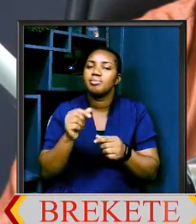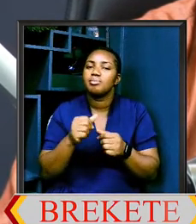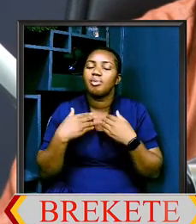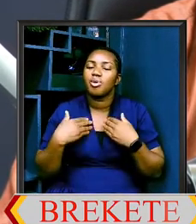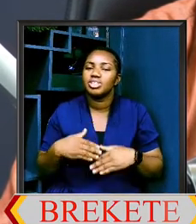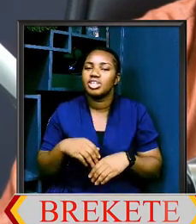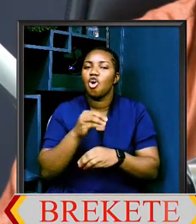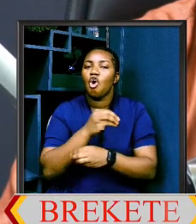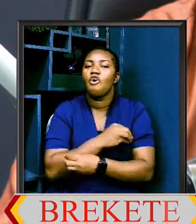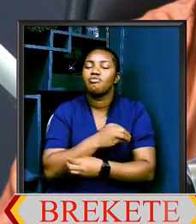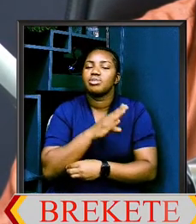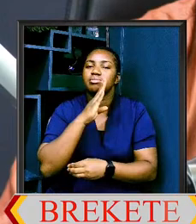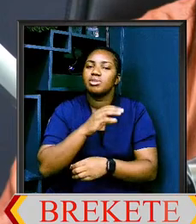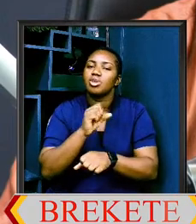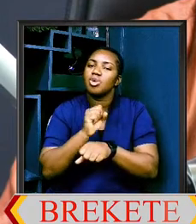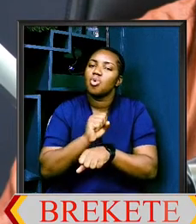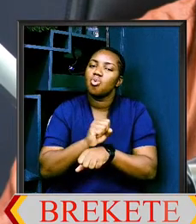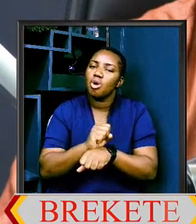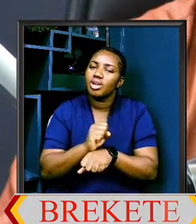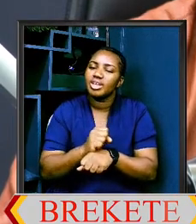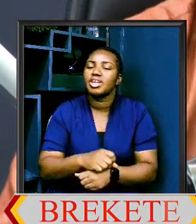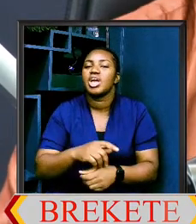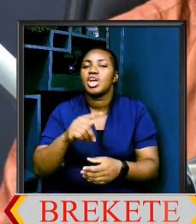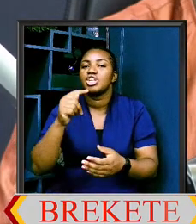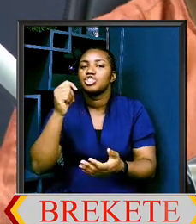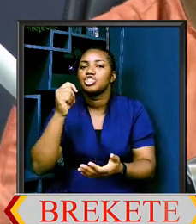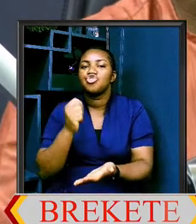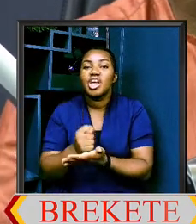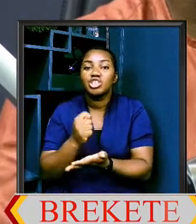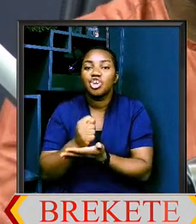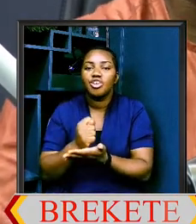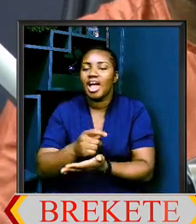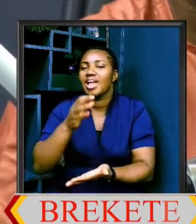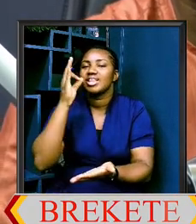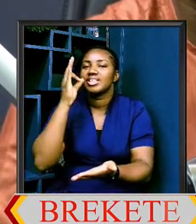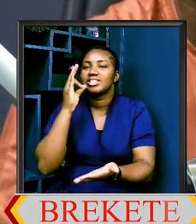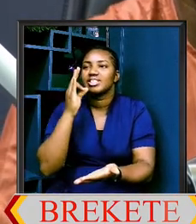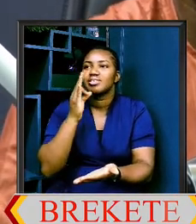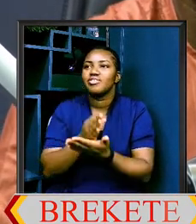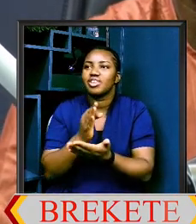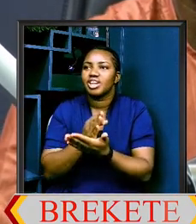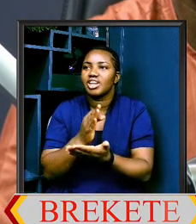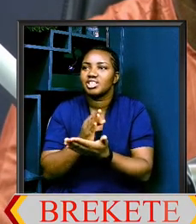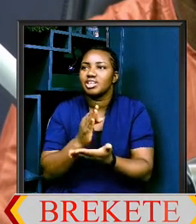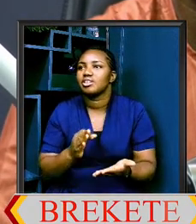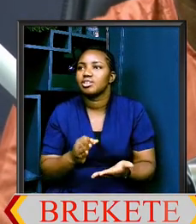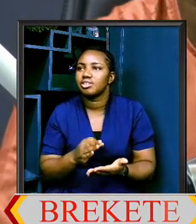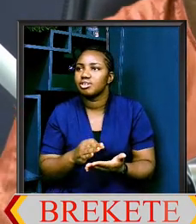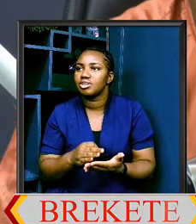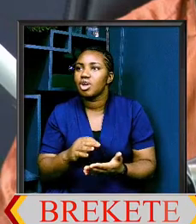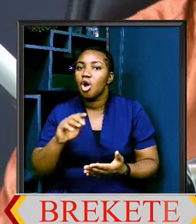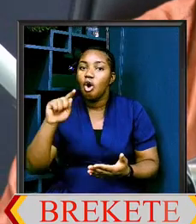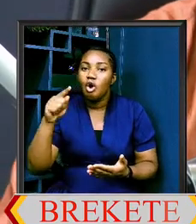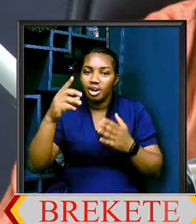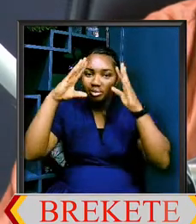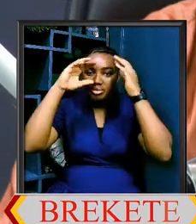National treasurer, financial secretary, if they print ticket. Oh, now only president office they work. Up to NASA.